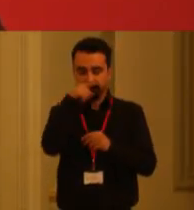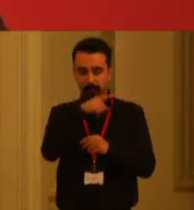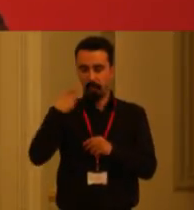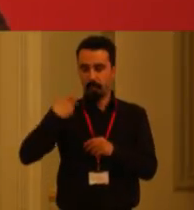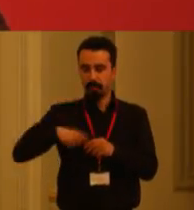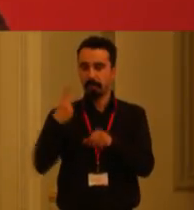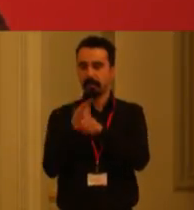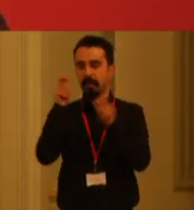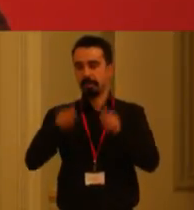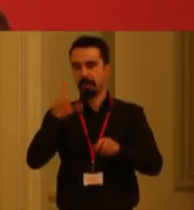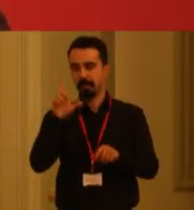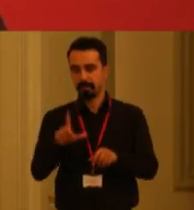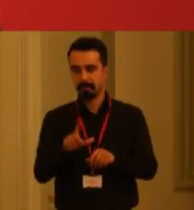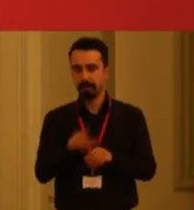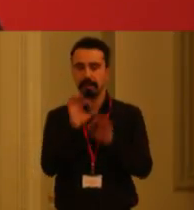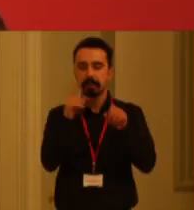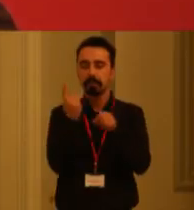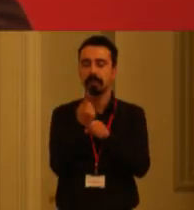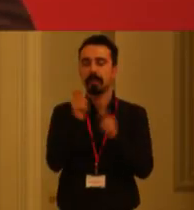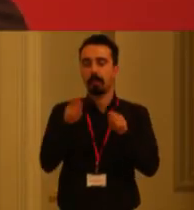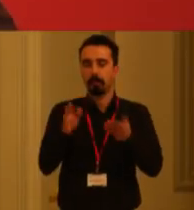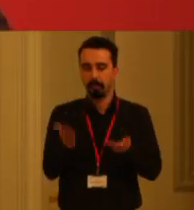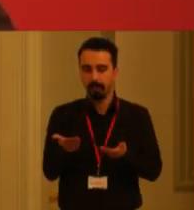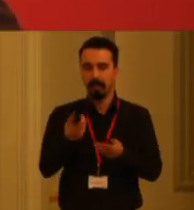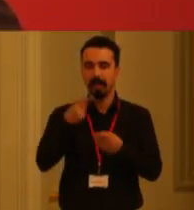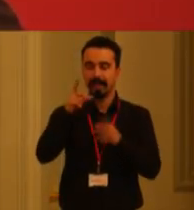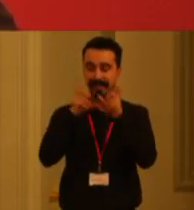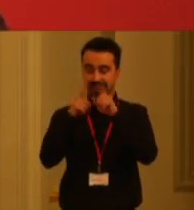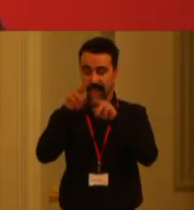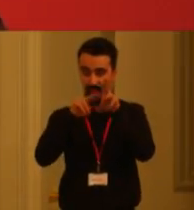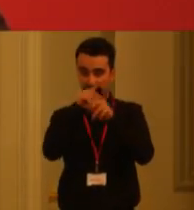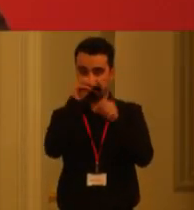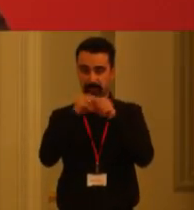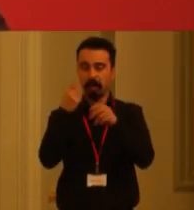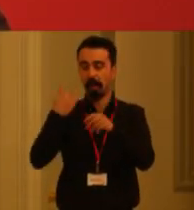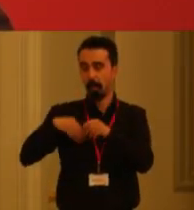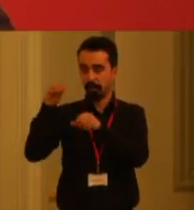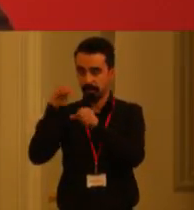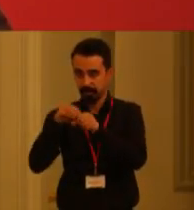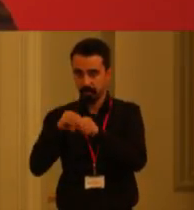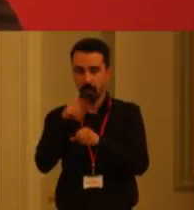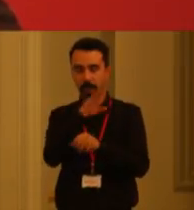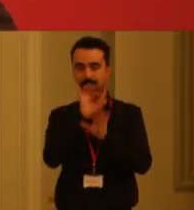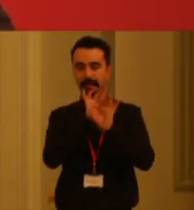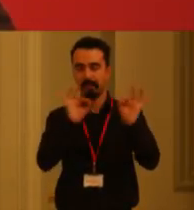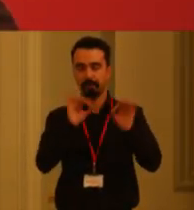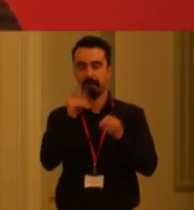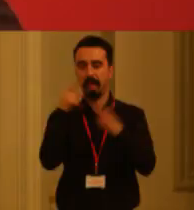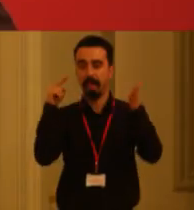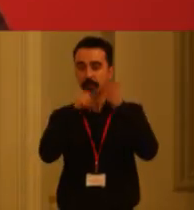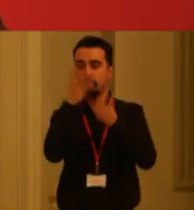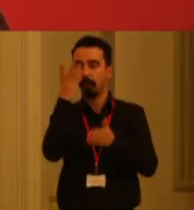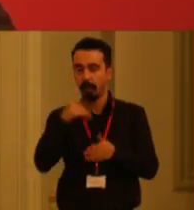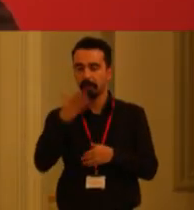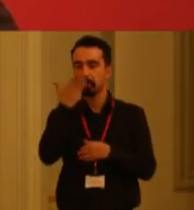this lost generation of women, we should do something. Nothing is done for them. Not from the non-governmental perspective